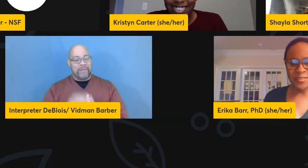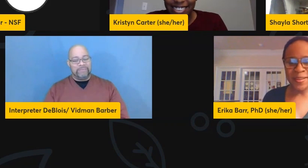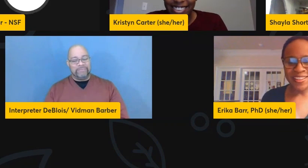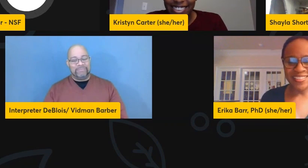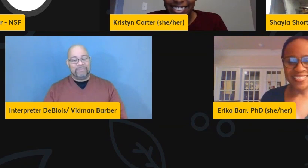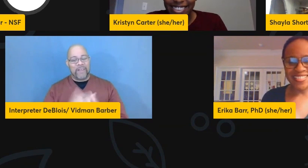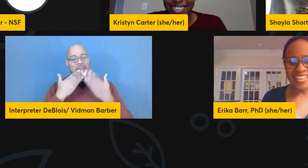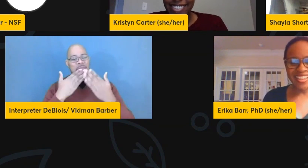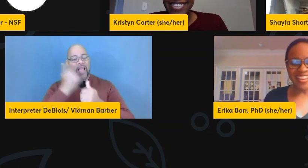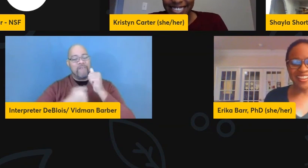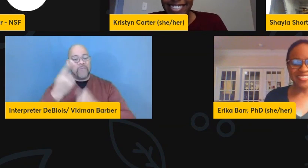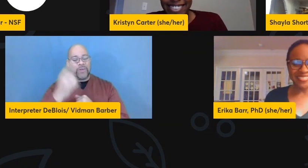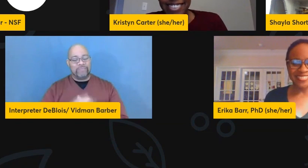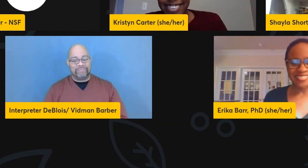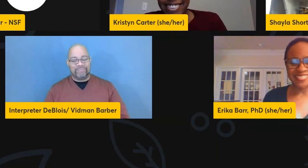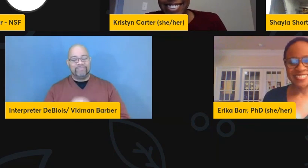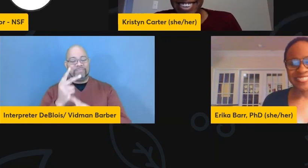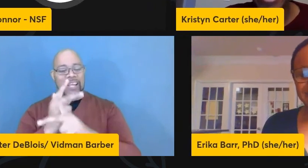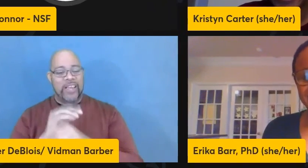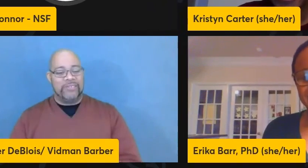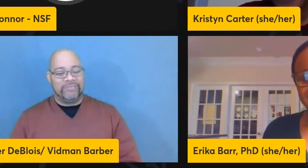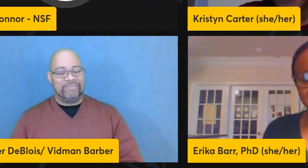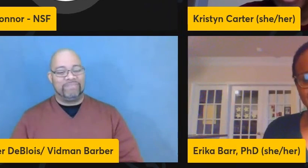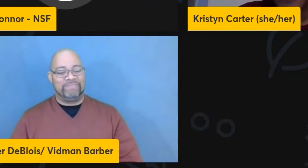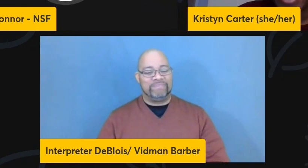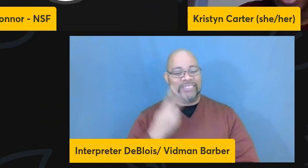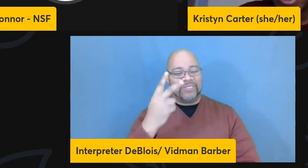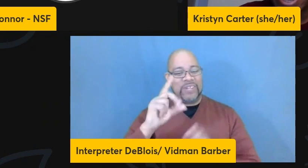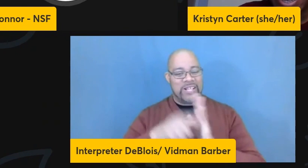Thank you, everybody. Thank you very much. Take care. Thank you. Nice seeing